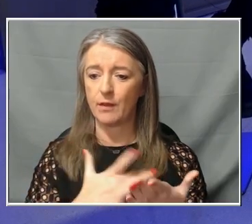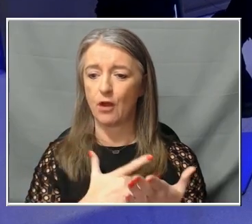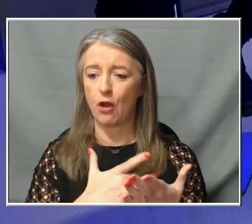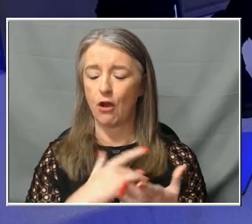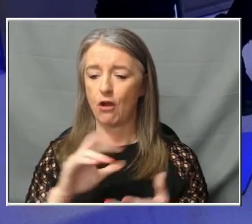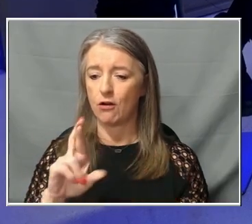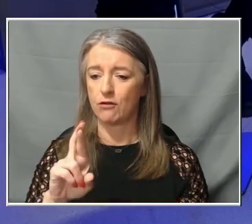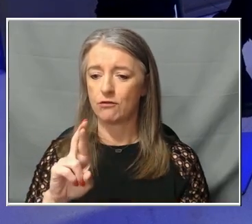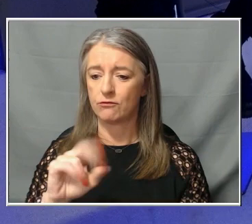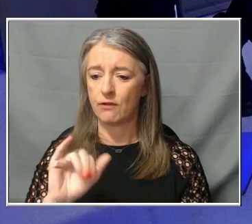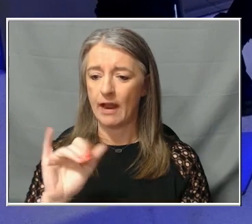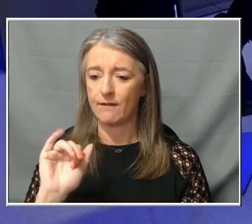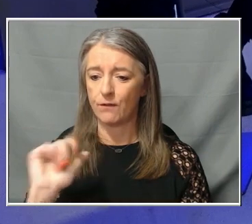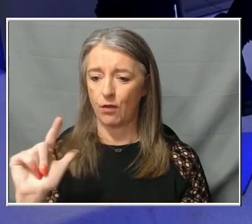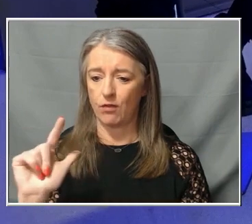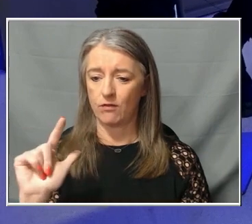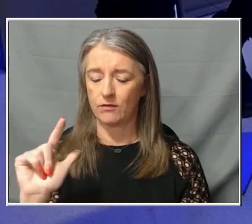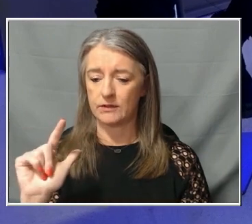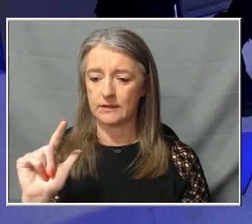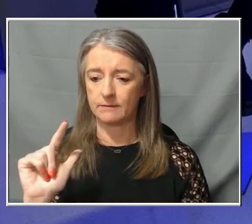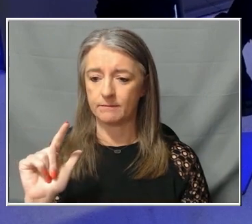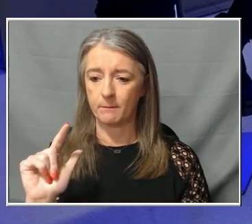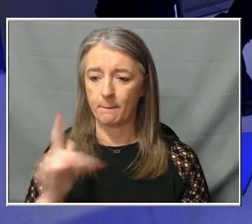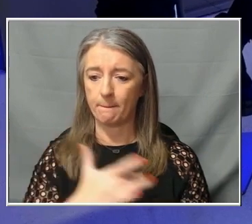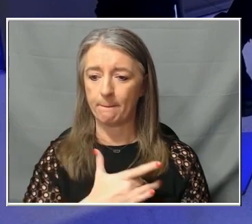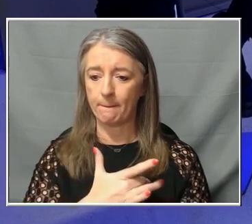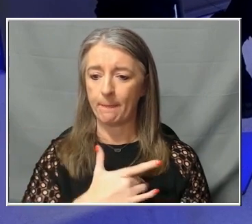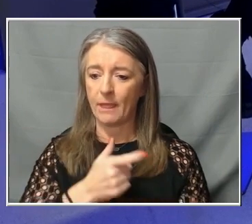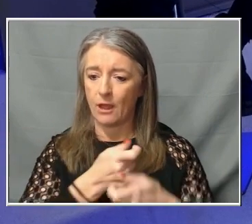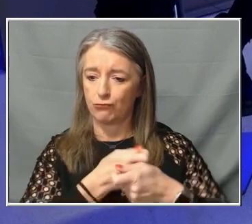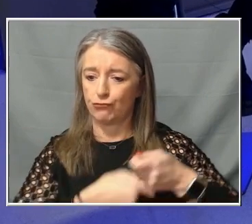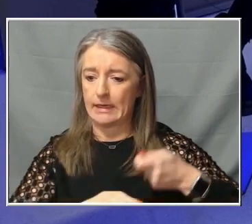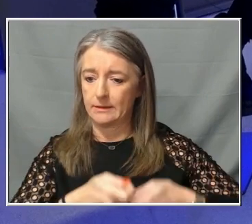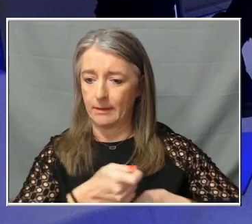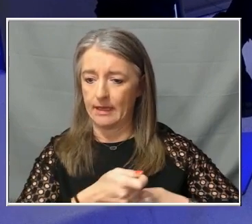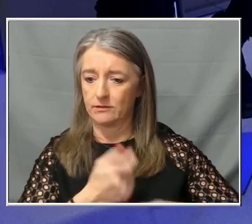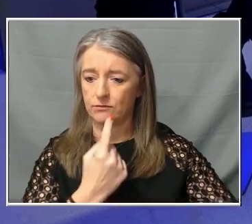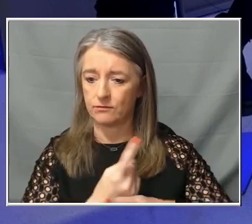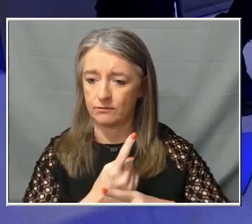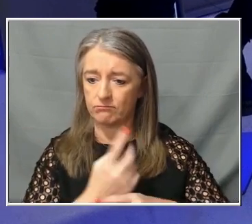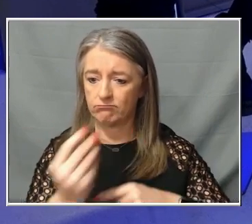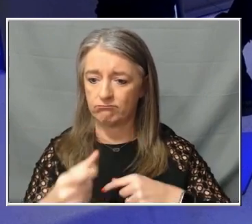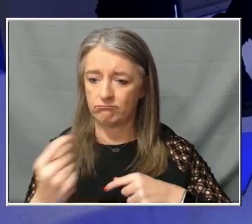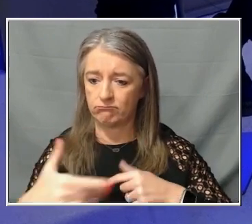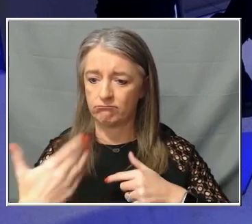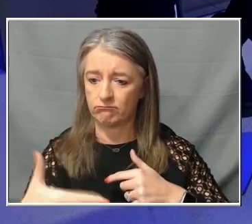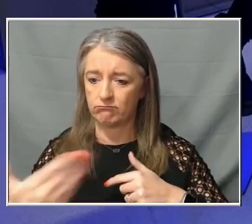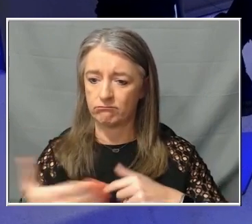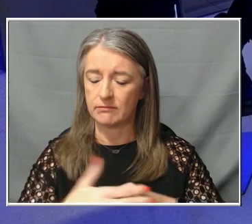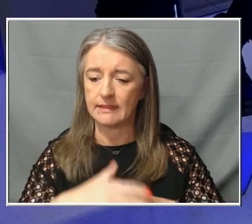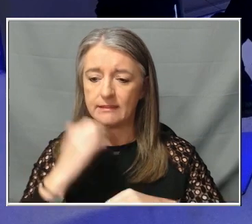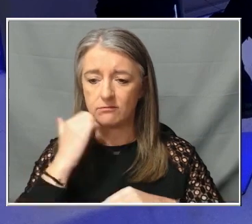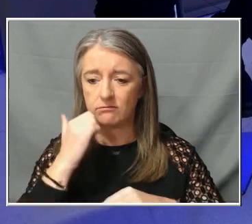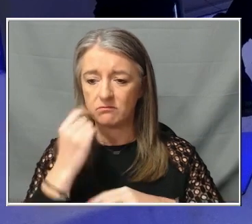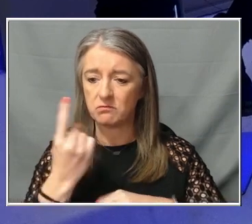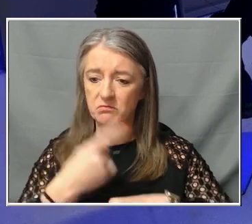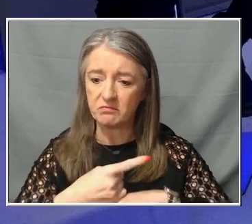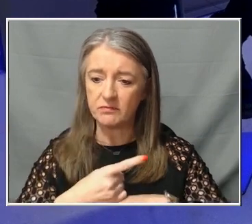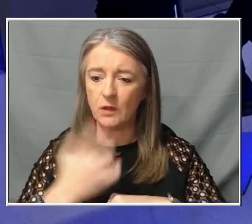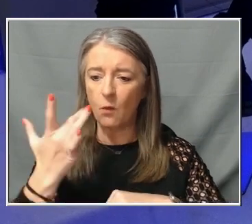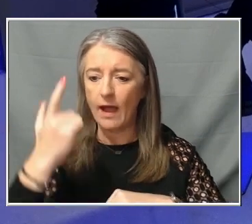over there. So they do heart transplants, right? They do them, right? Just like in a day. So why can't we do